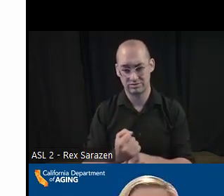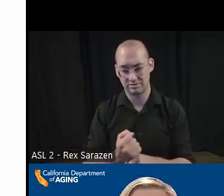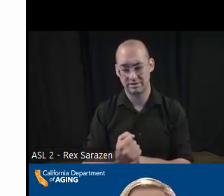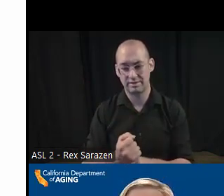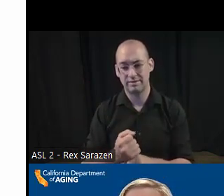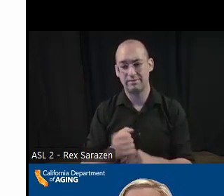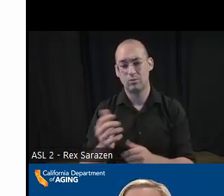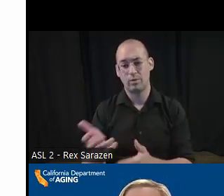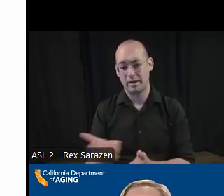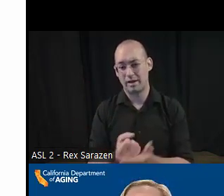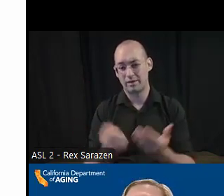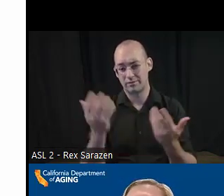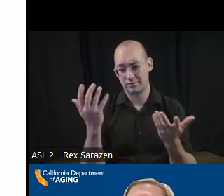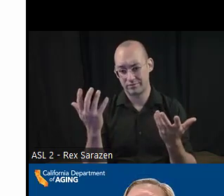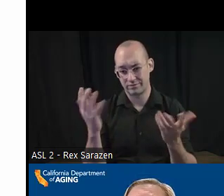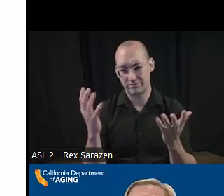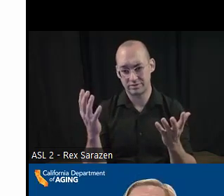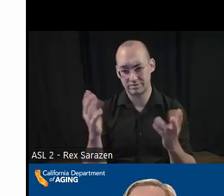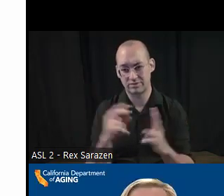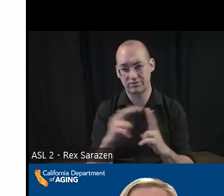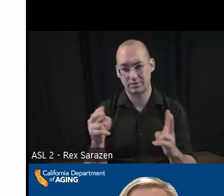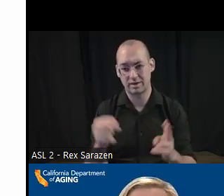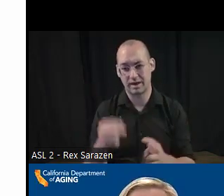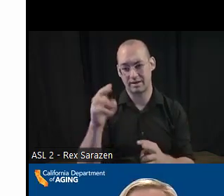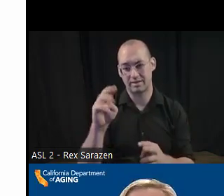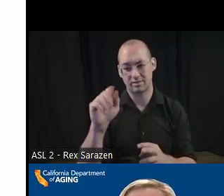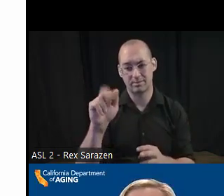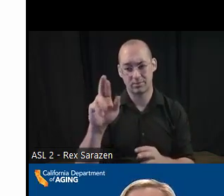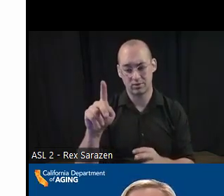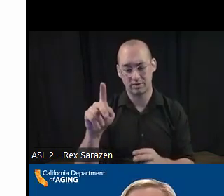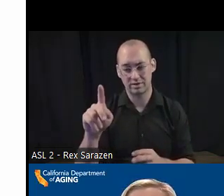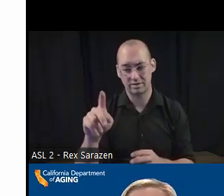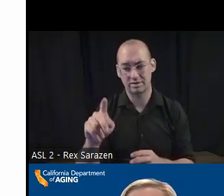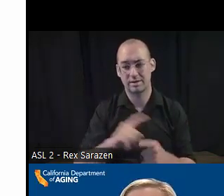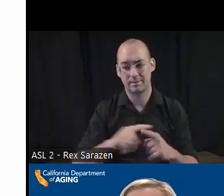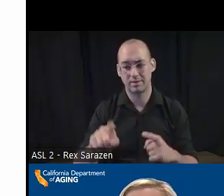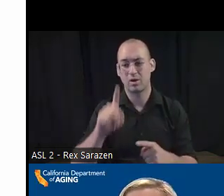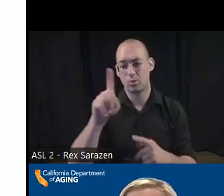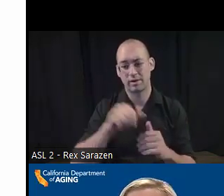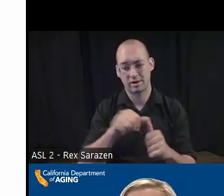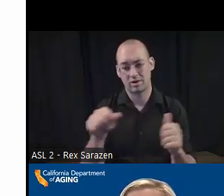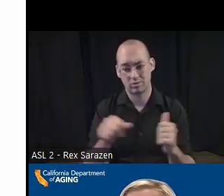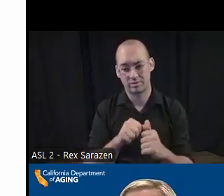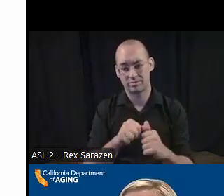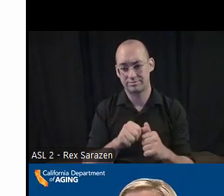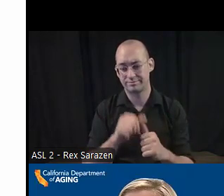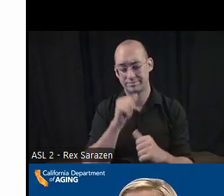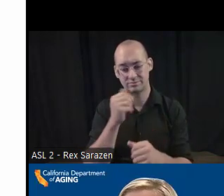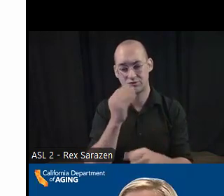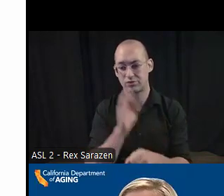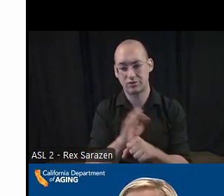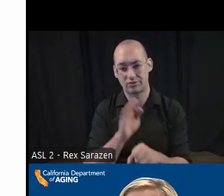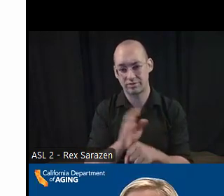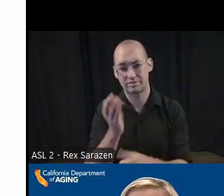received a very, very high marks as a state, but there was one area where we were deficient, and that was the fact